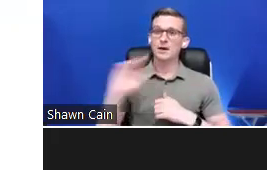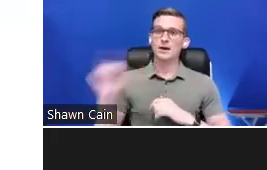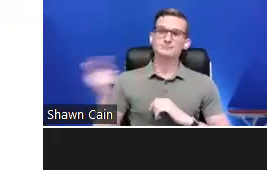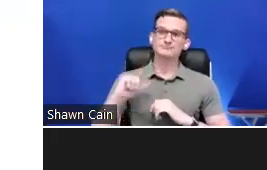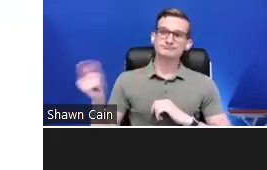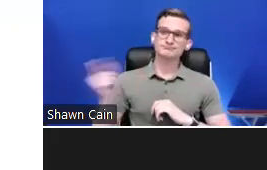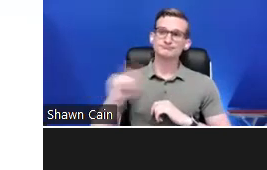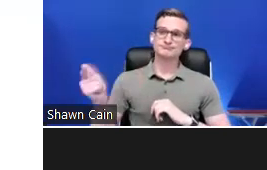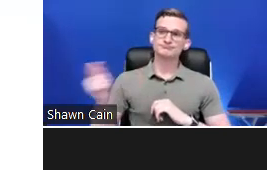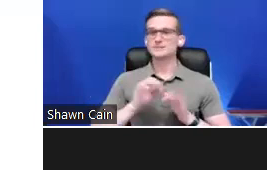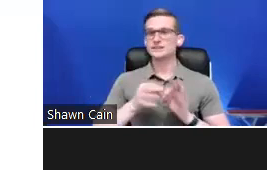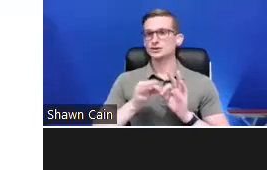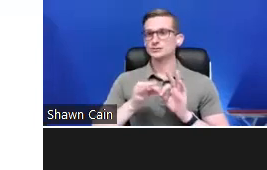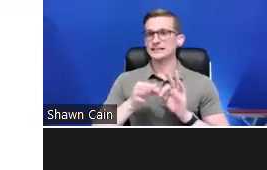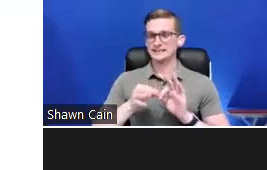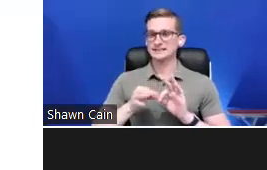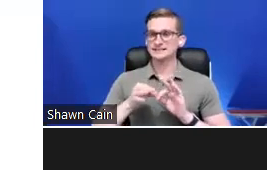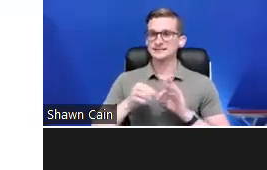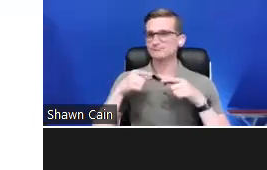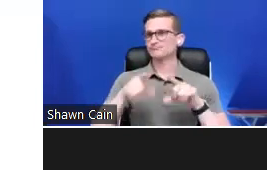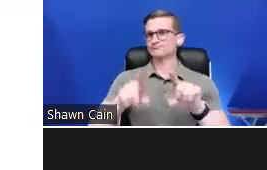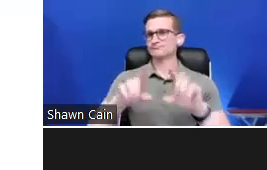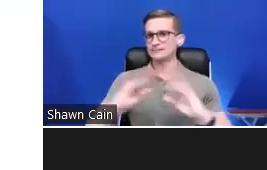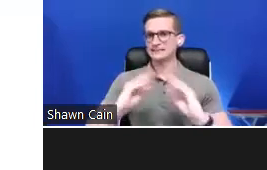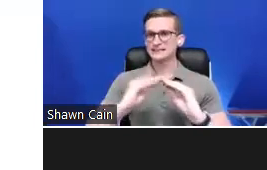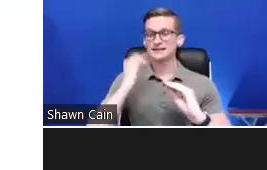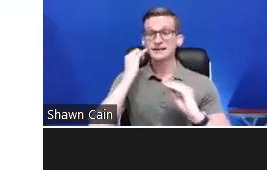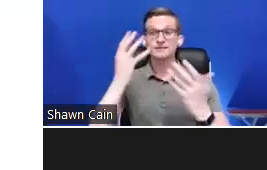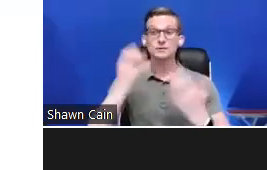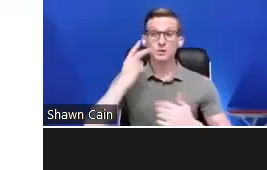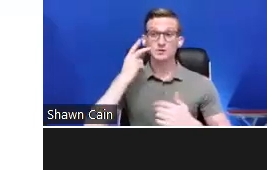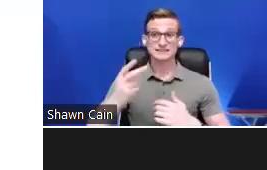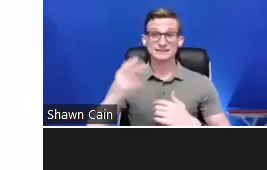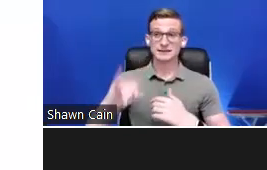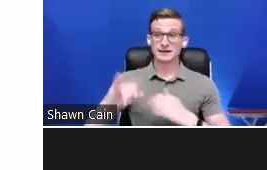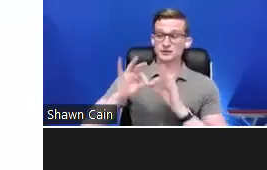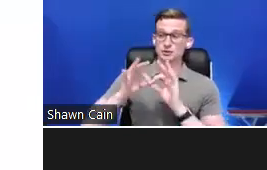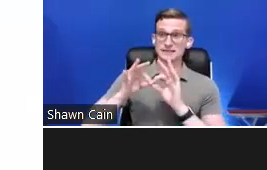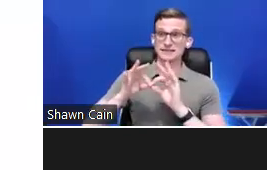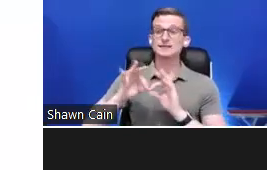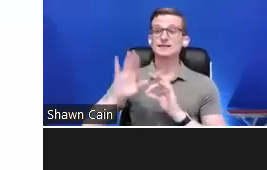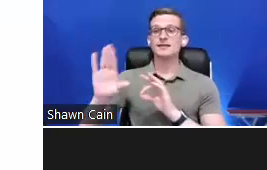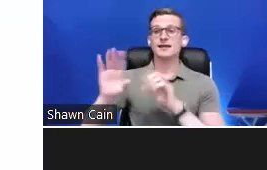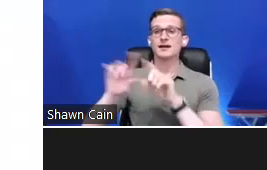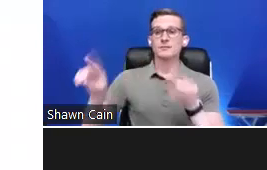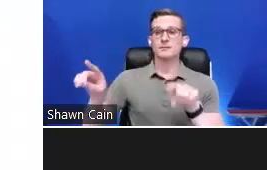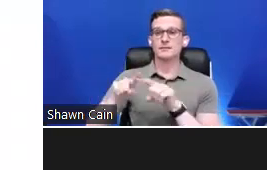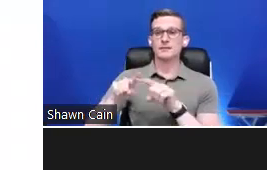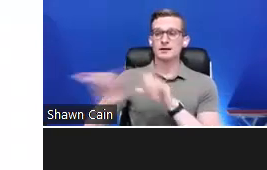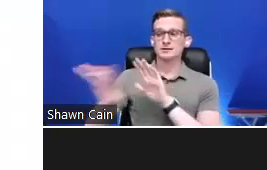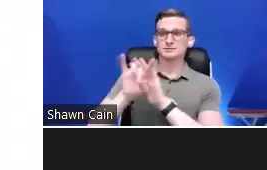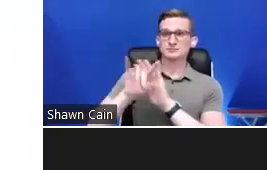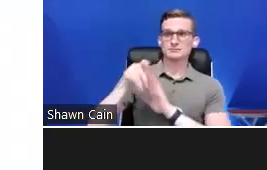session. If you want to see that interpretation, you can pin these boxes to your main screen. Those